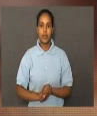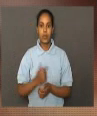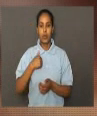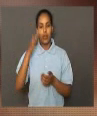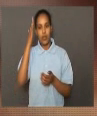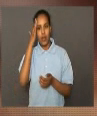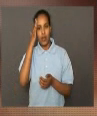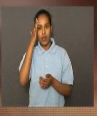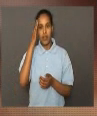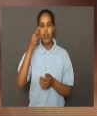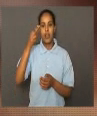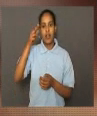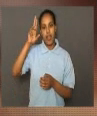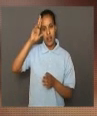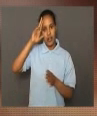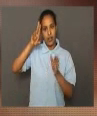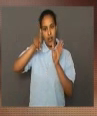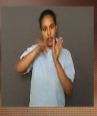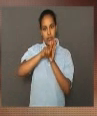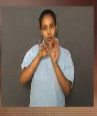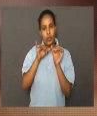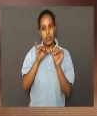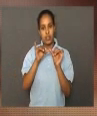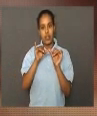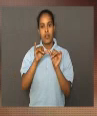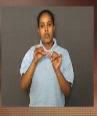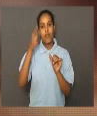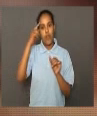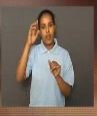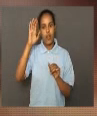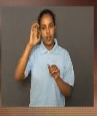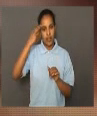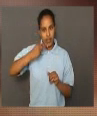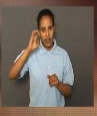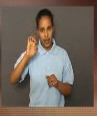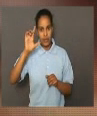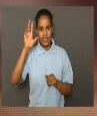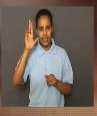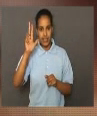we know that Henry's law constant for helium is